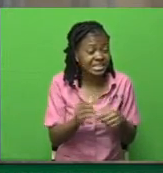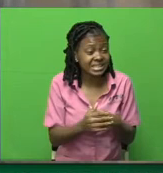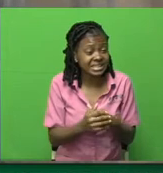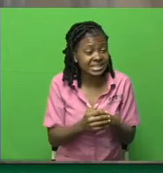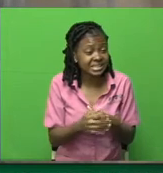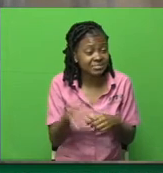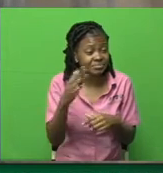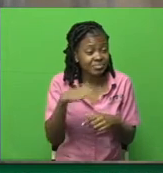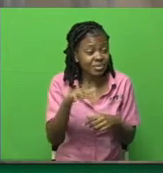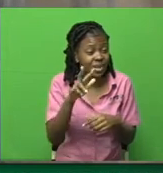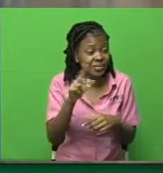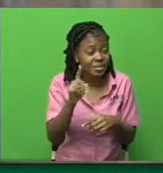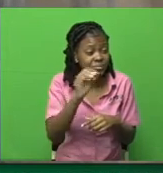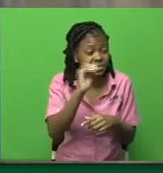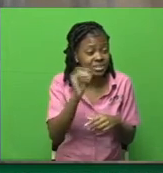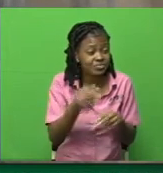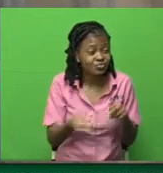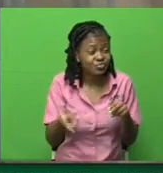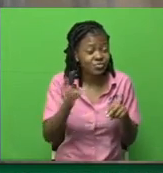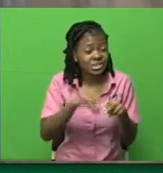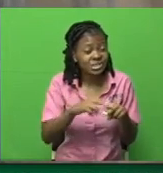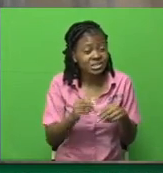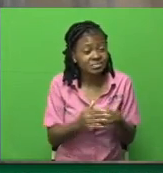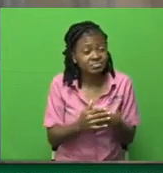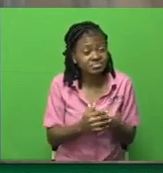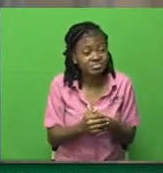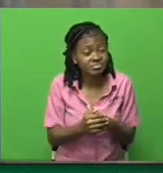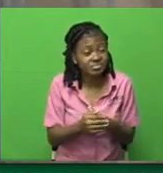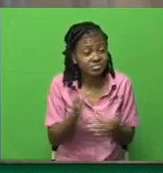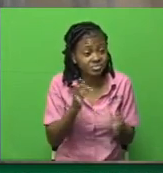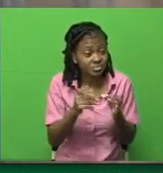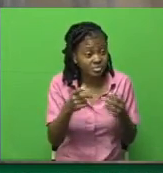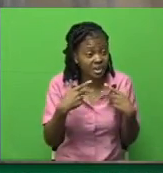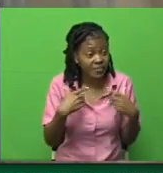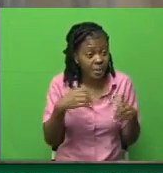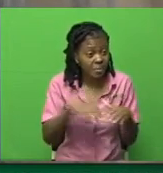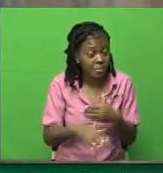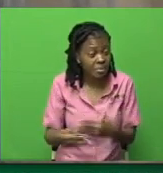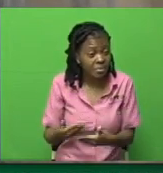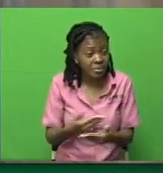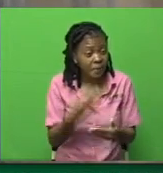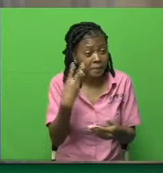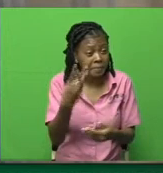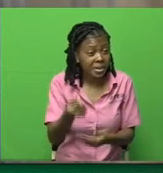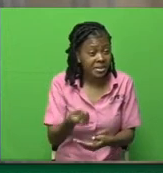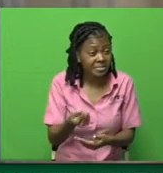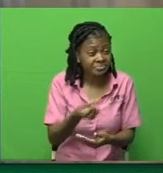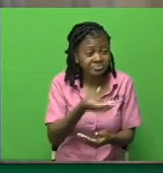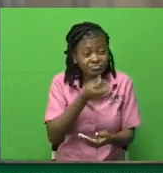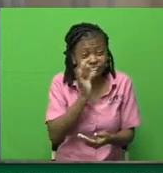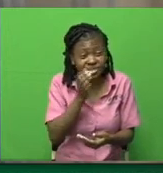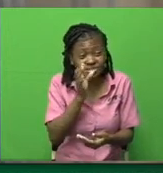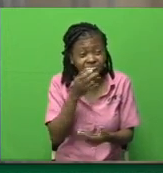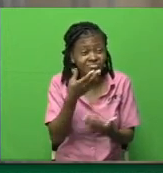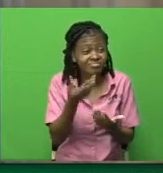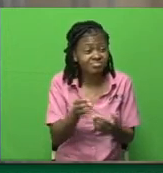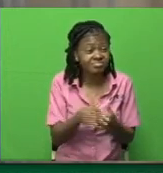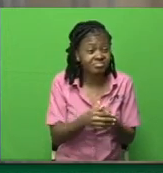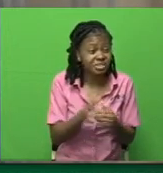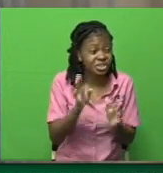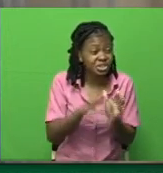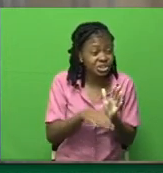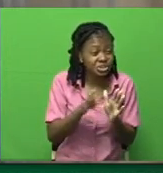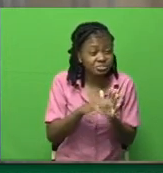31 percent if you had a baby you had to buy infant formula one of the cheaper Brands was